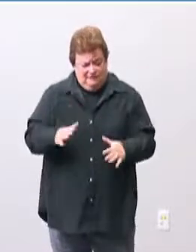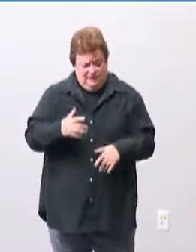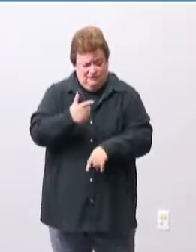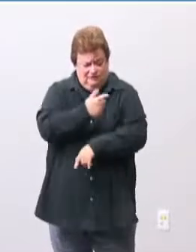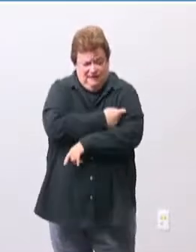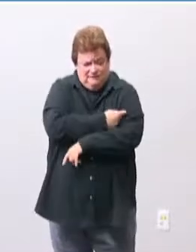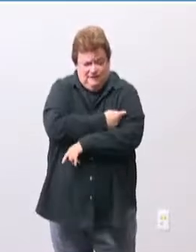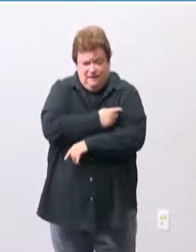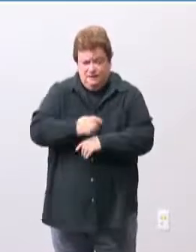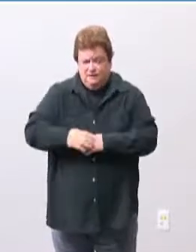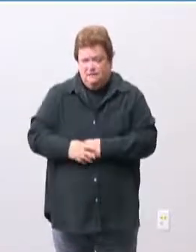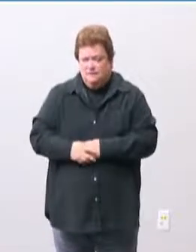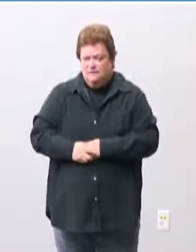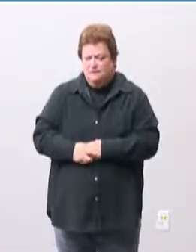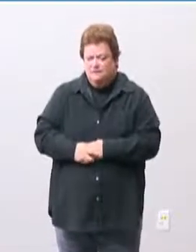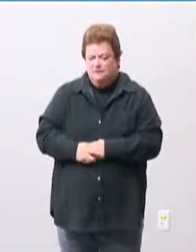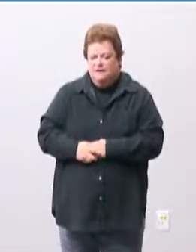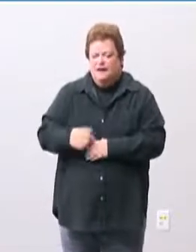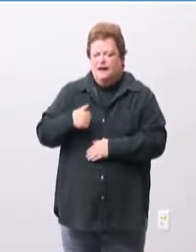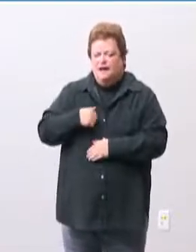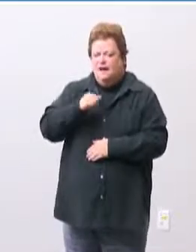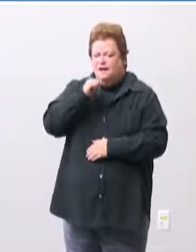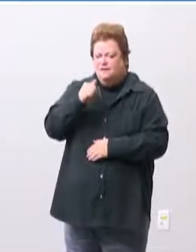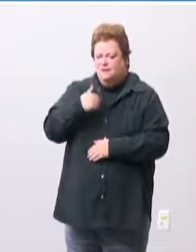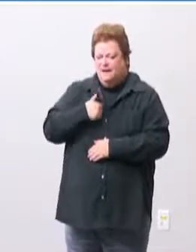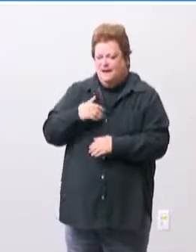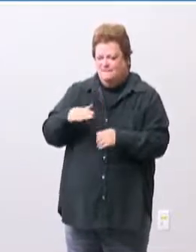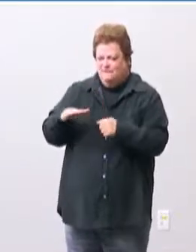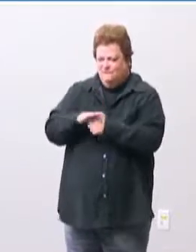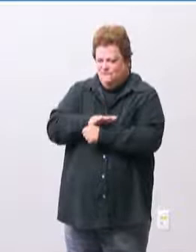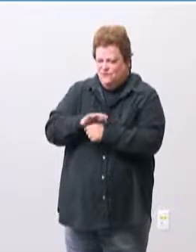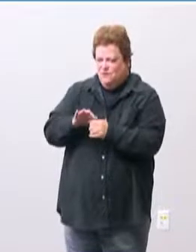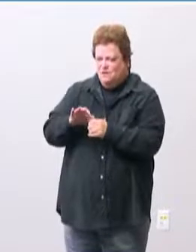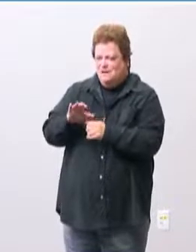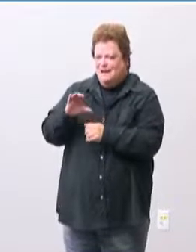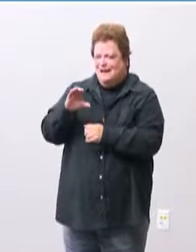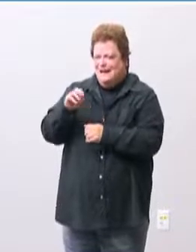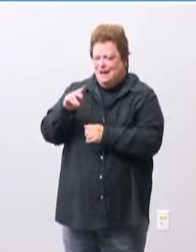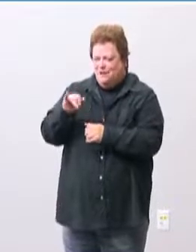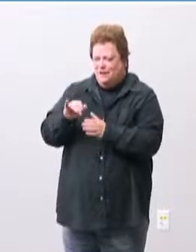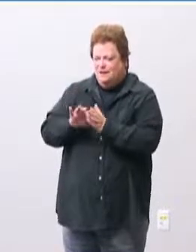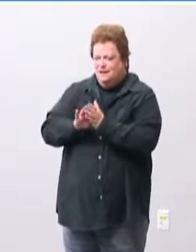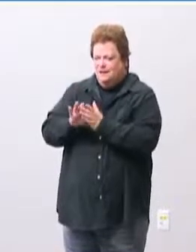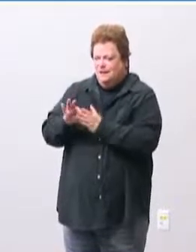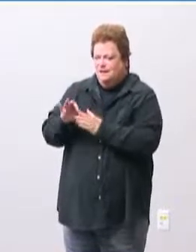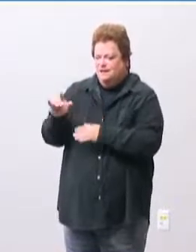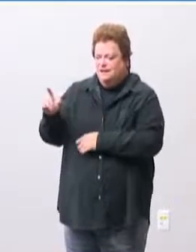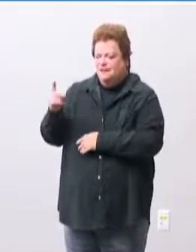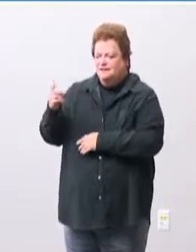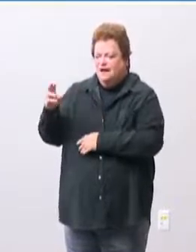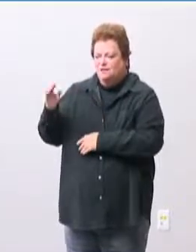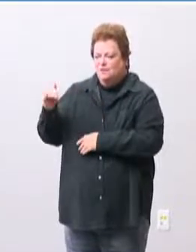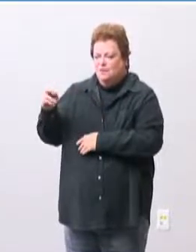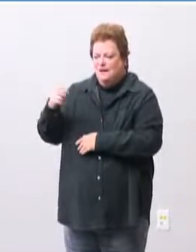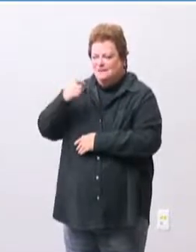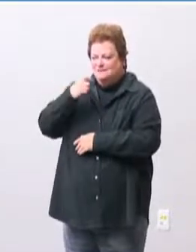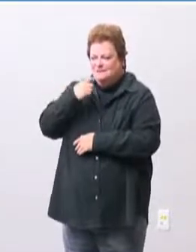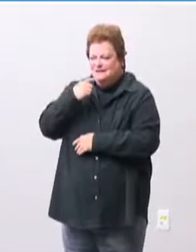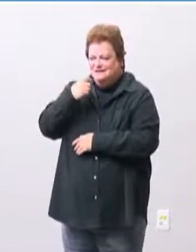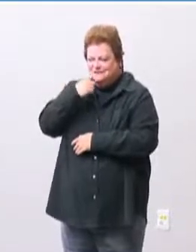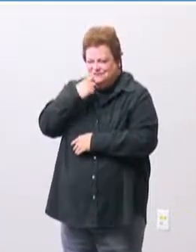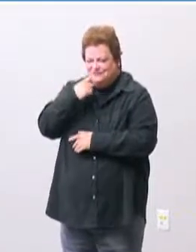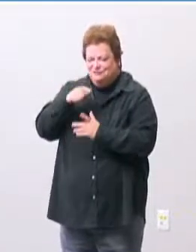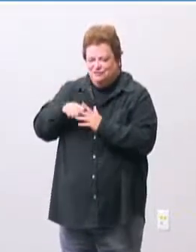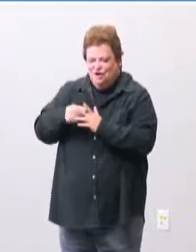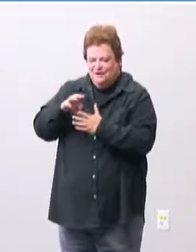county? I don't have the full county number. You know, our pediatrician, as Dr. White said, just started scheduling